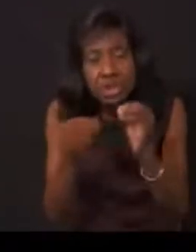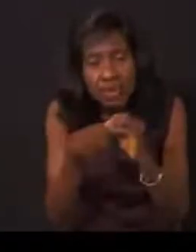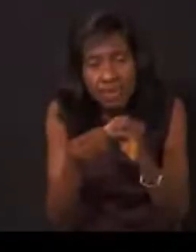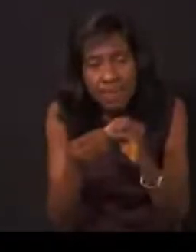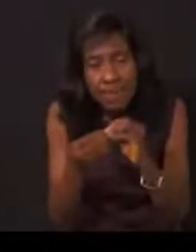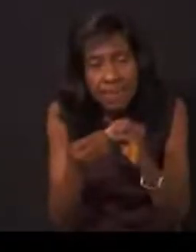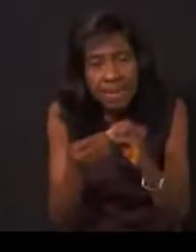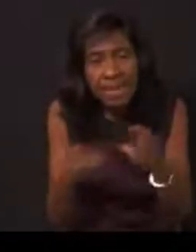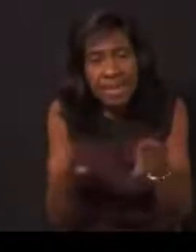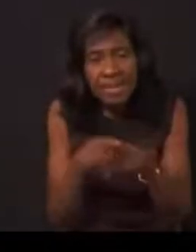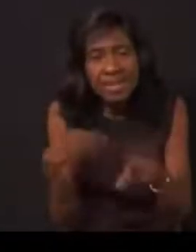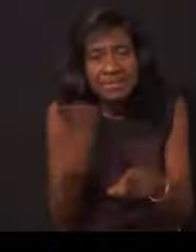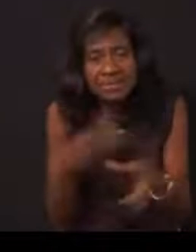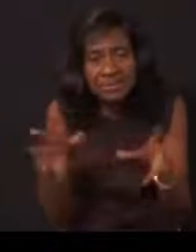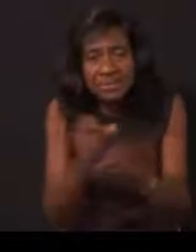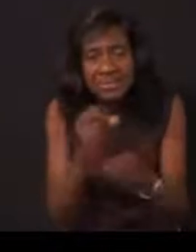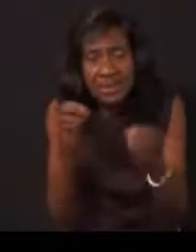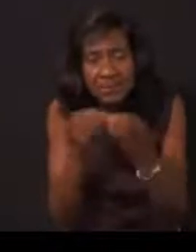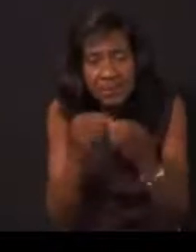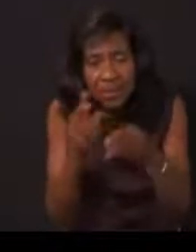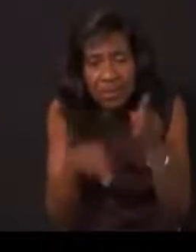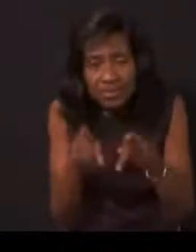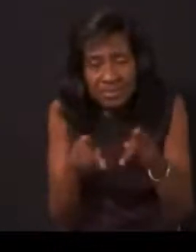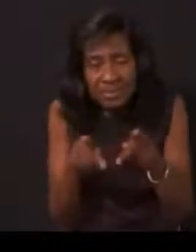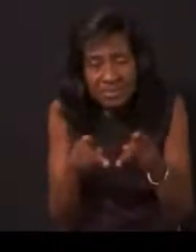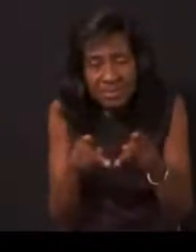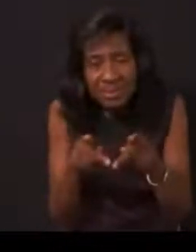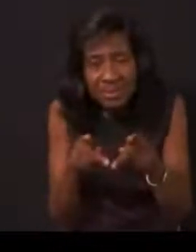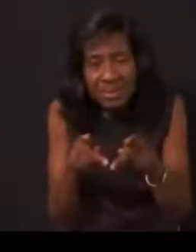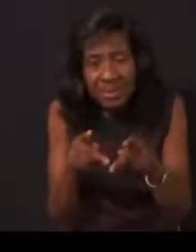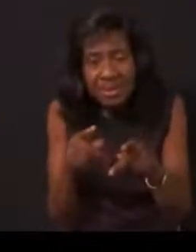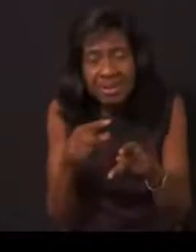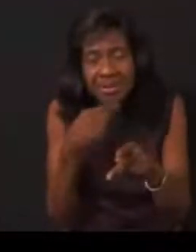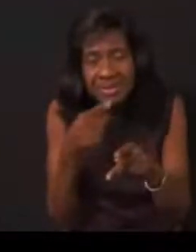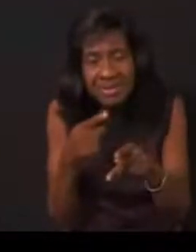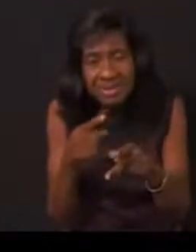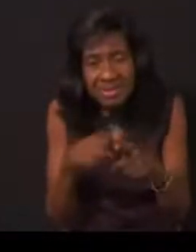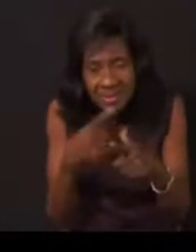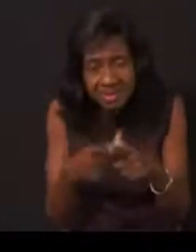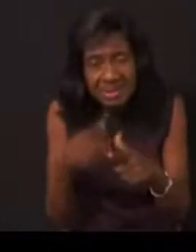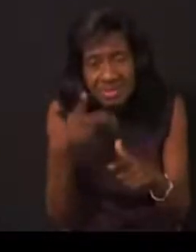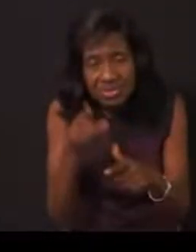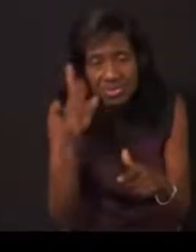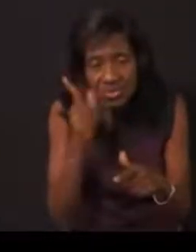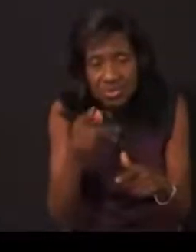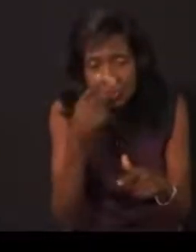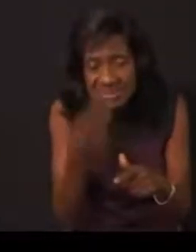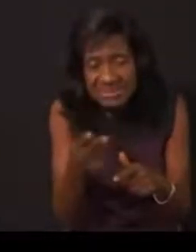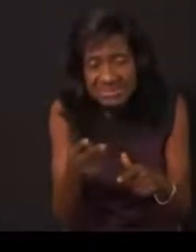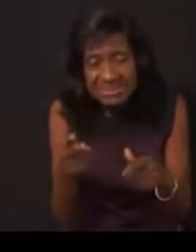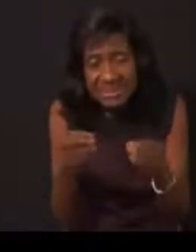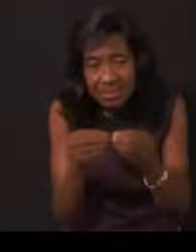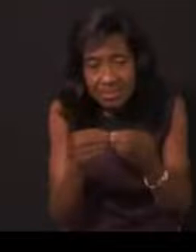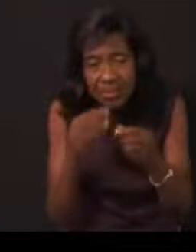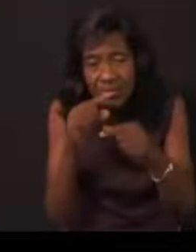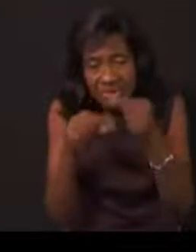As we get more people being affected, then we're going to get more people being